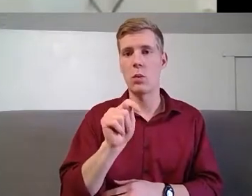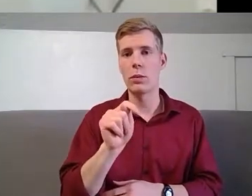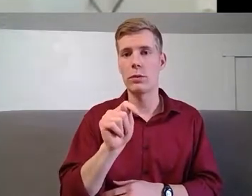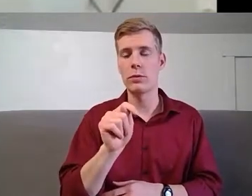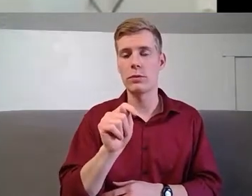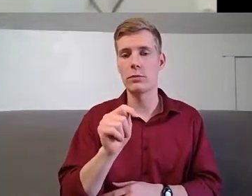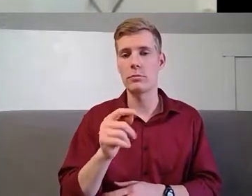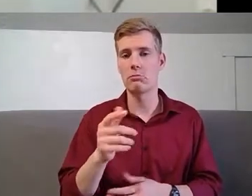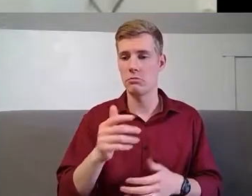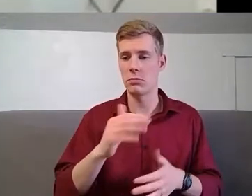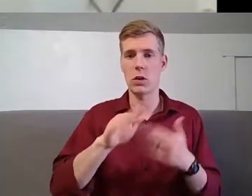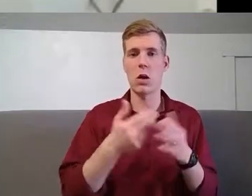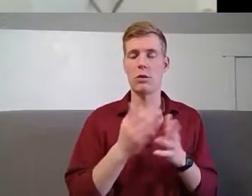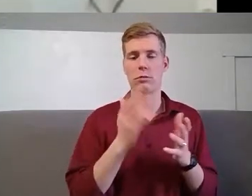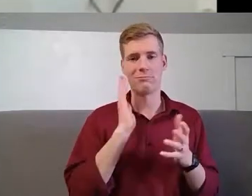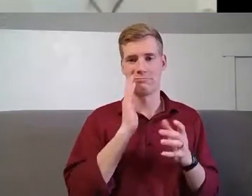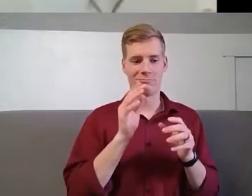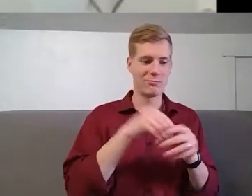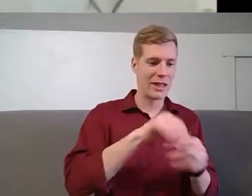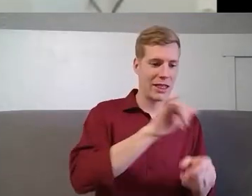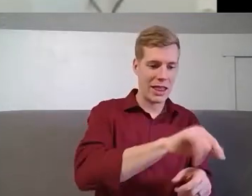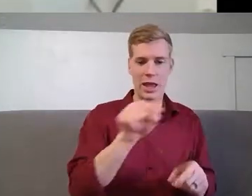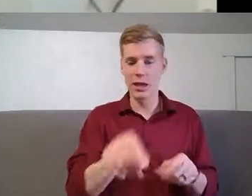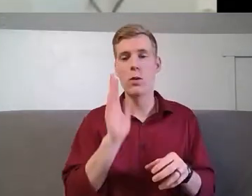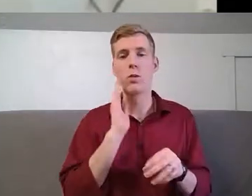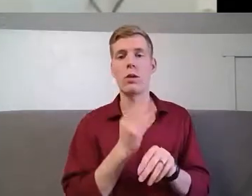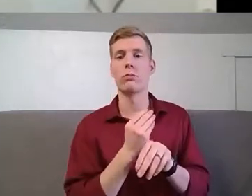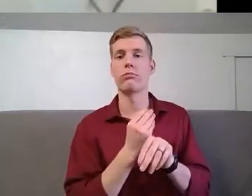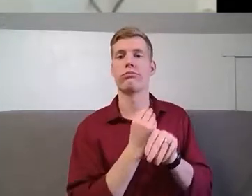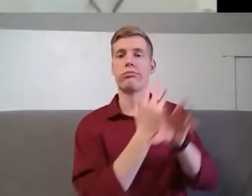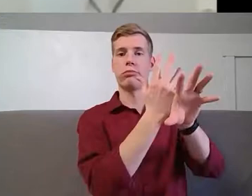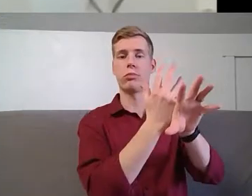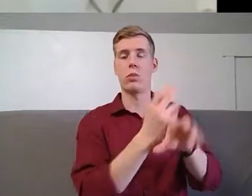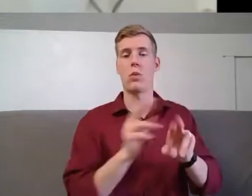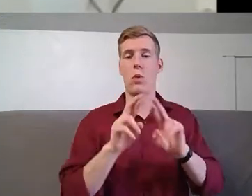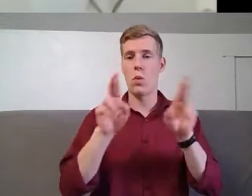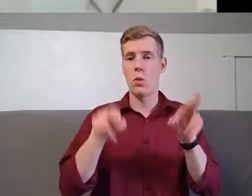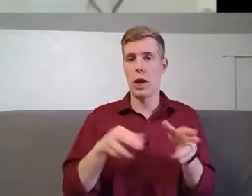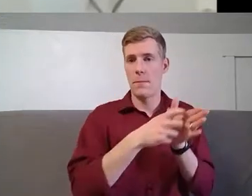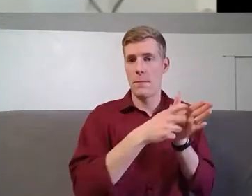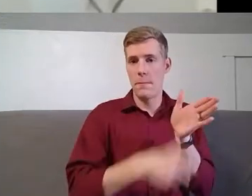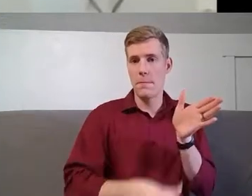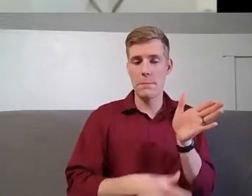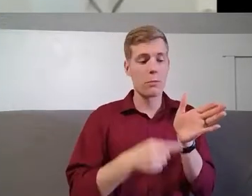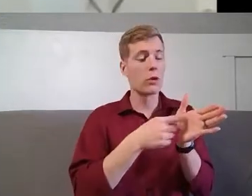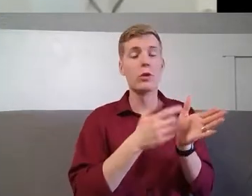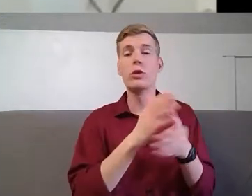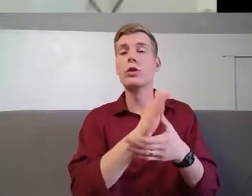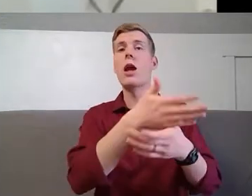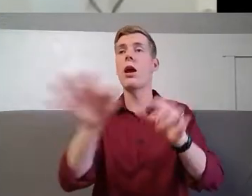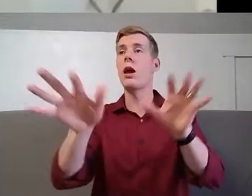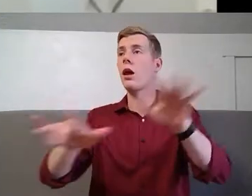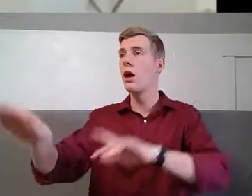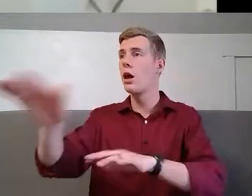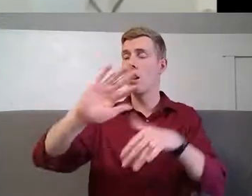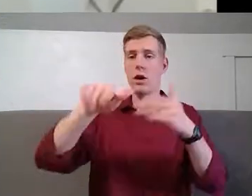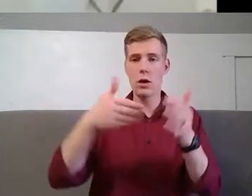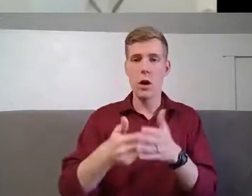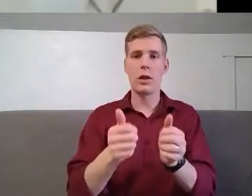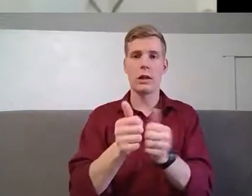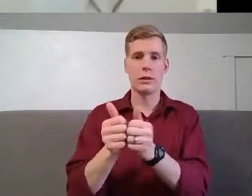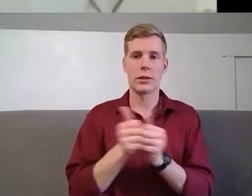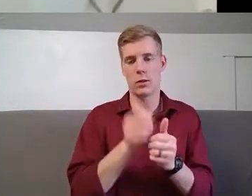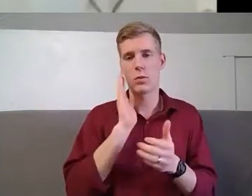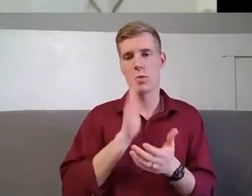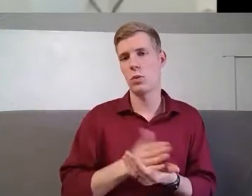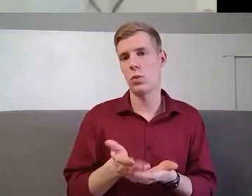all share a recipe. They gather their ingredients, and then they get together and they make something. So that's why I shared my quick and